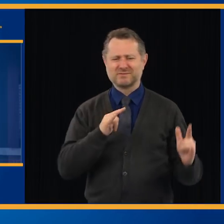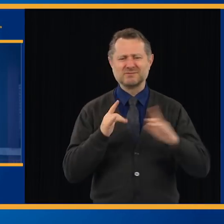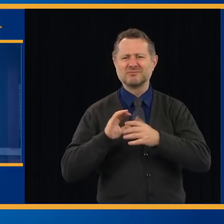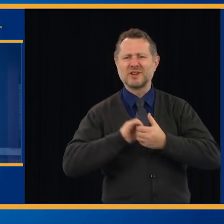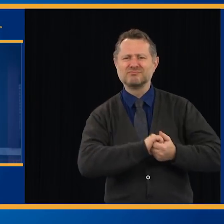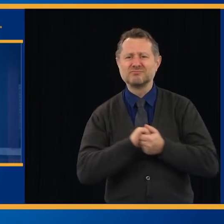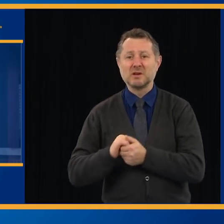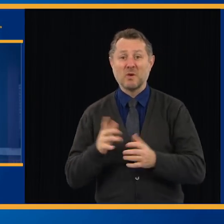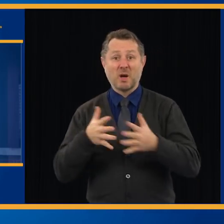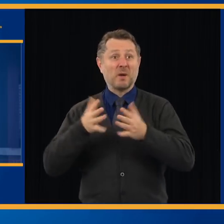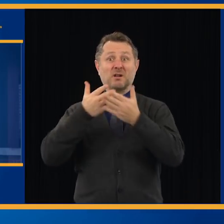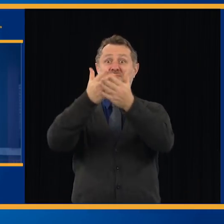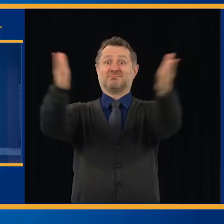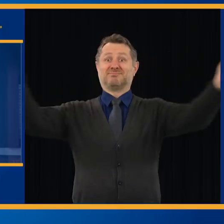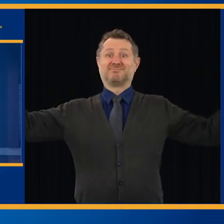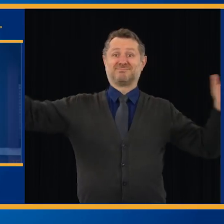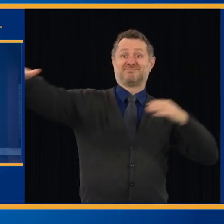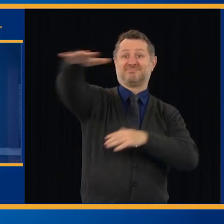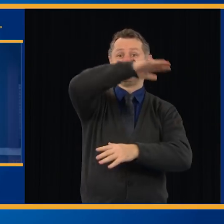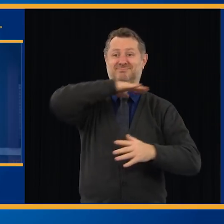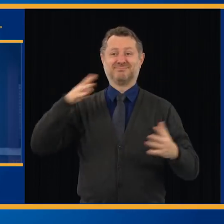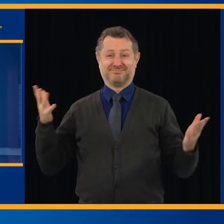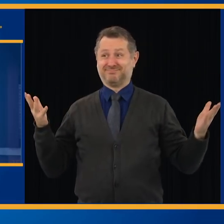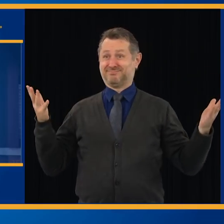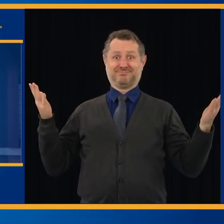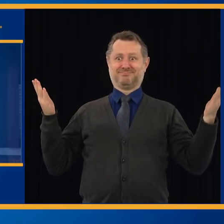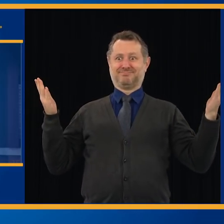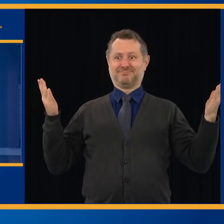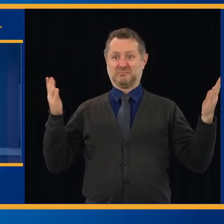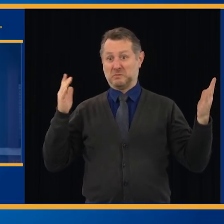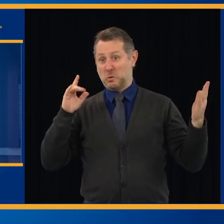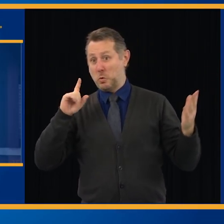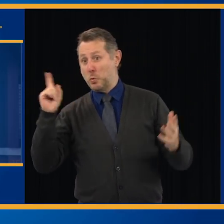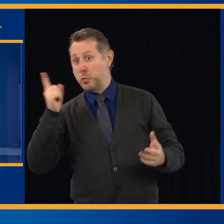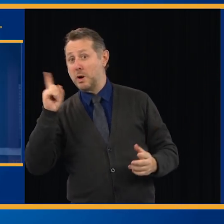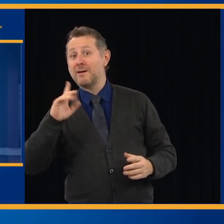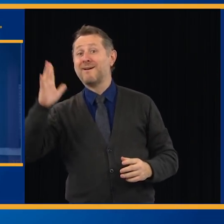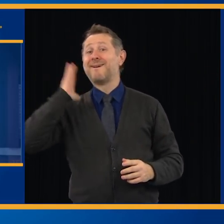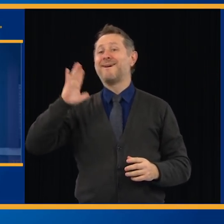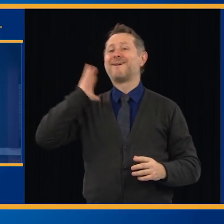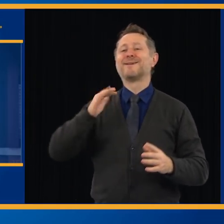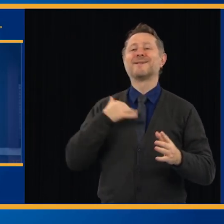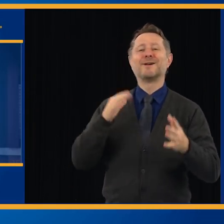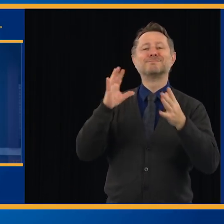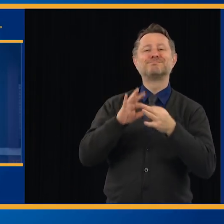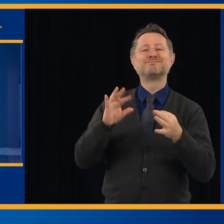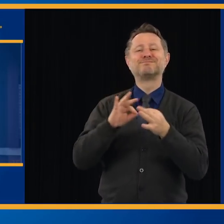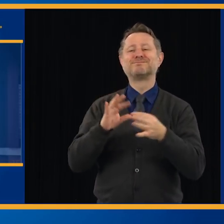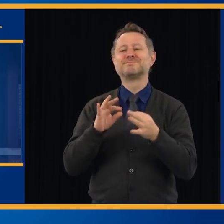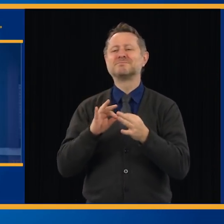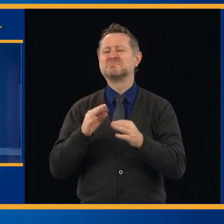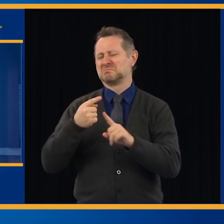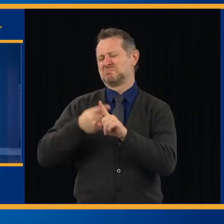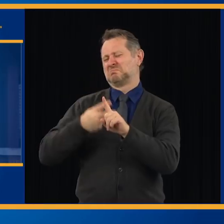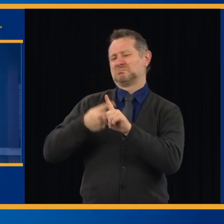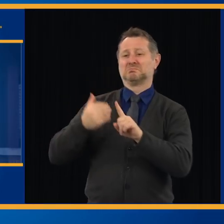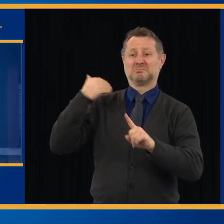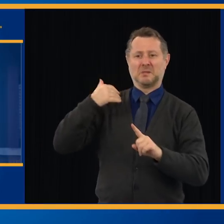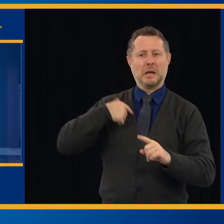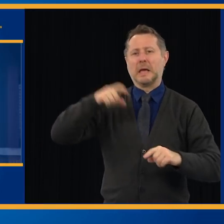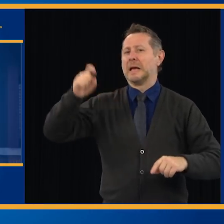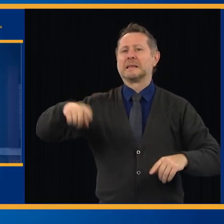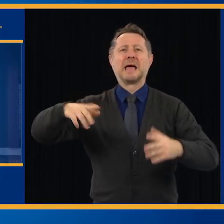America was when I said we need help in our emergency rooms and